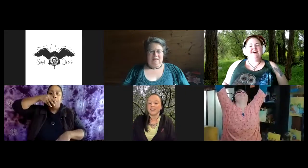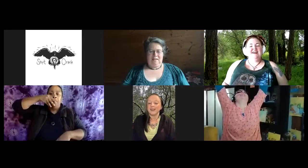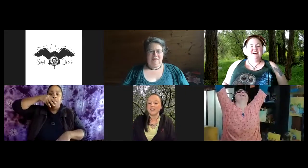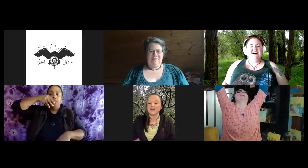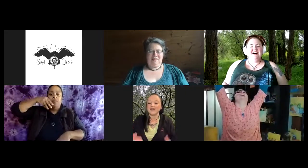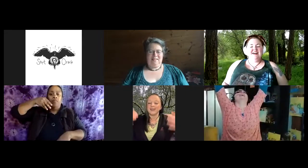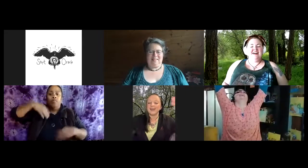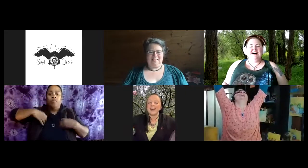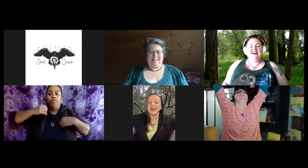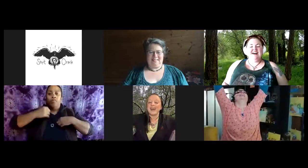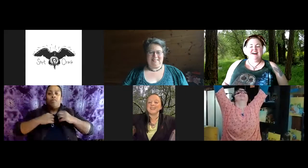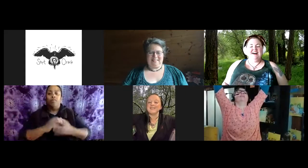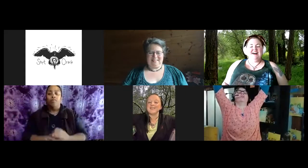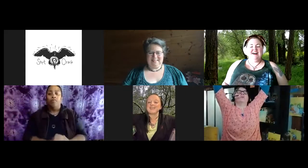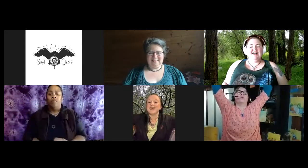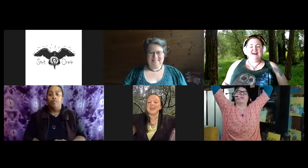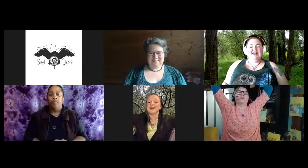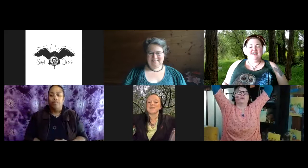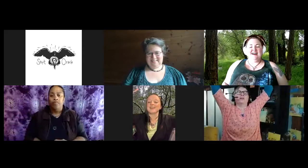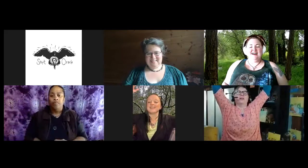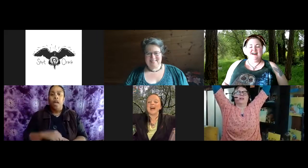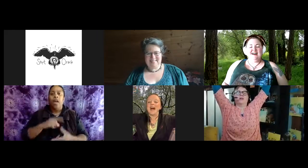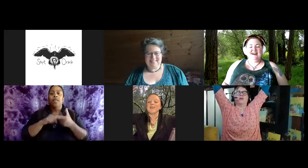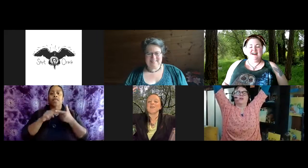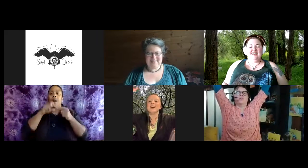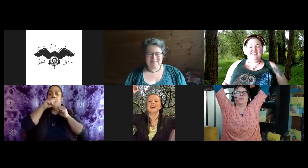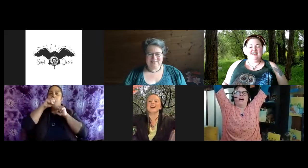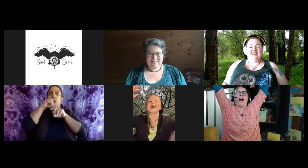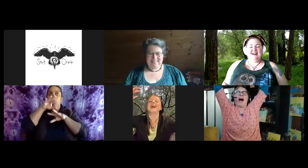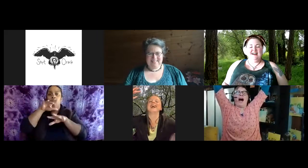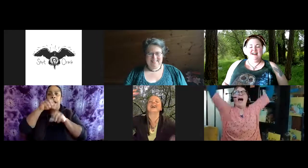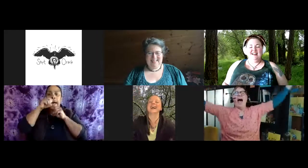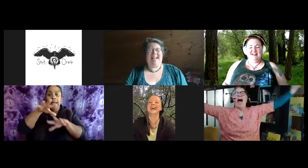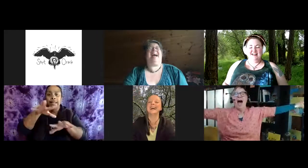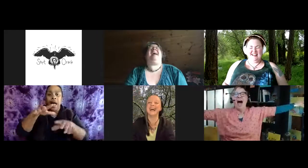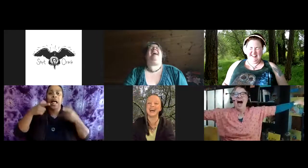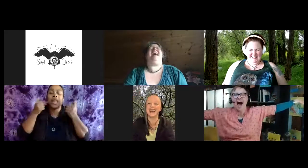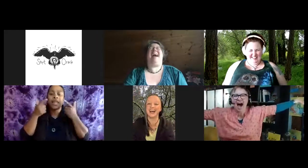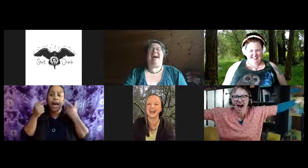Oh, yeah. And as you exhale, we're going to laugh.